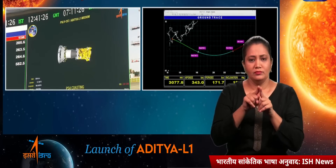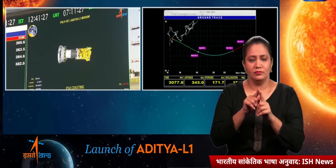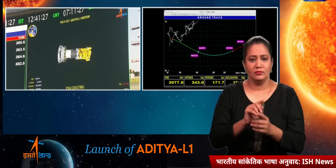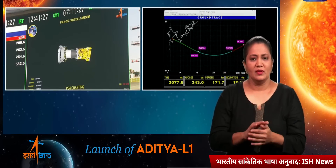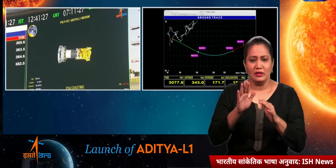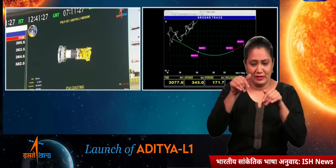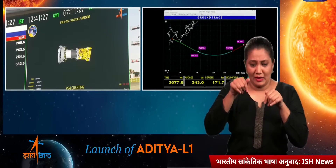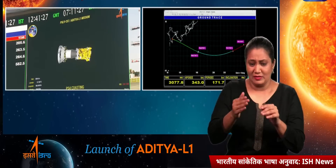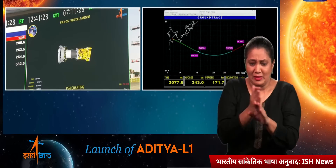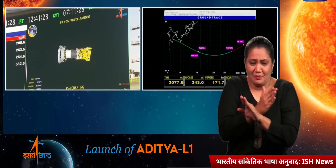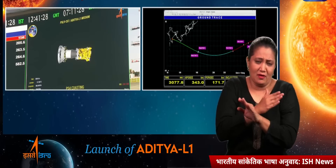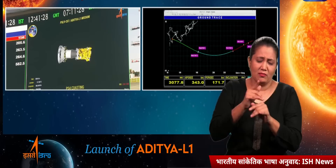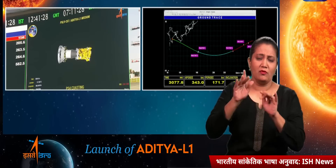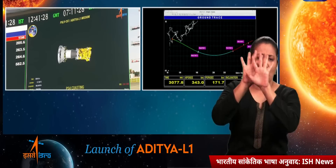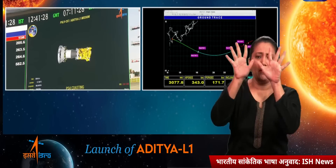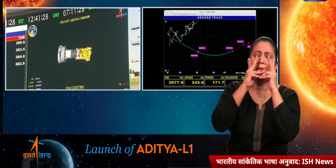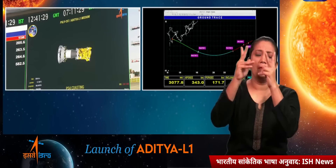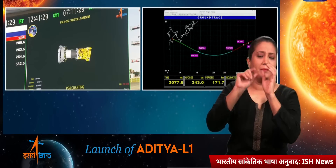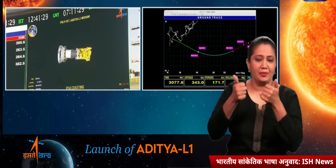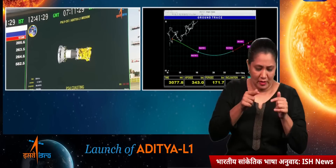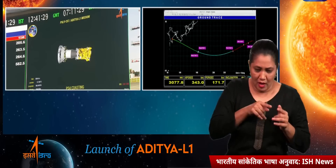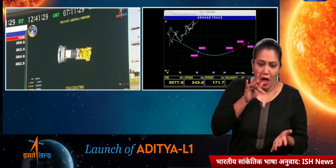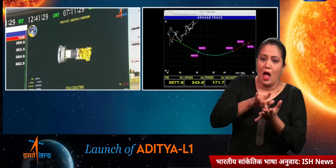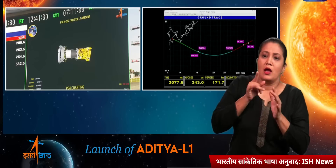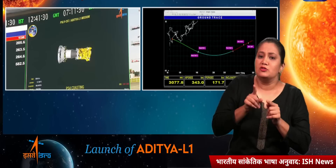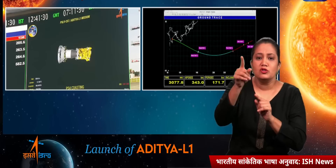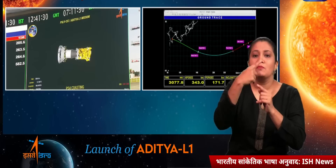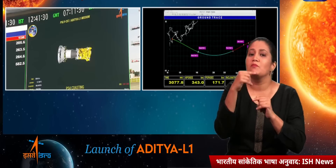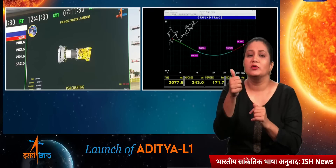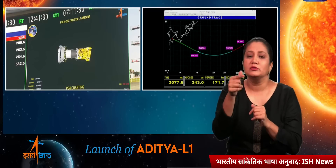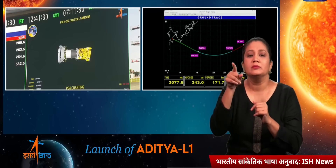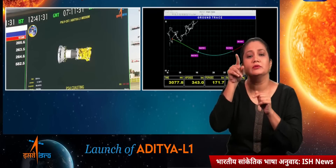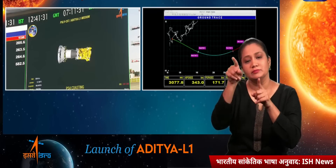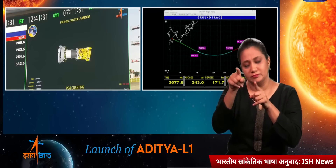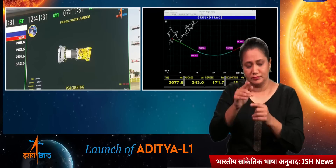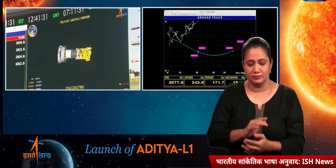no visibility range for the ground tracking stations.